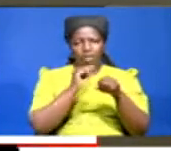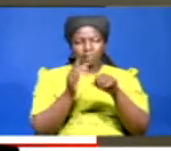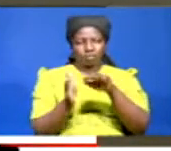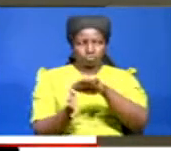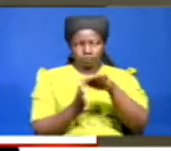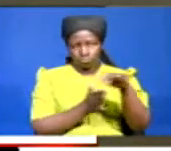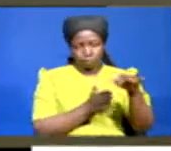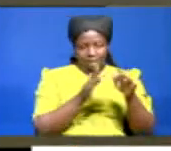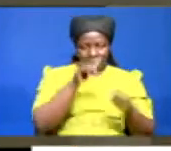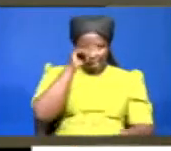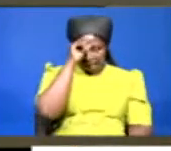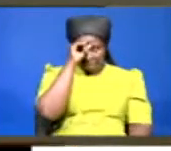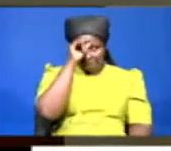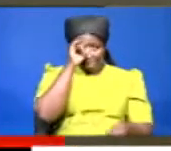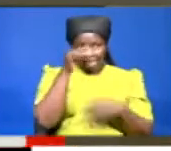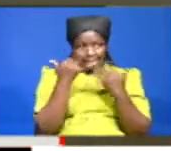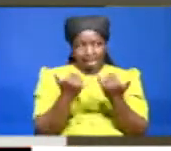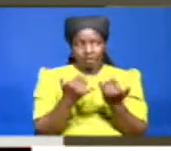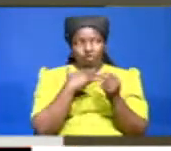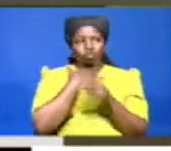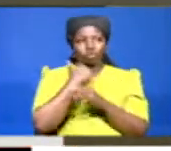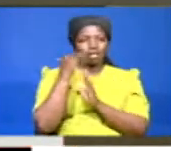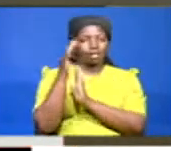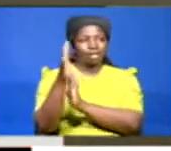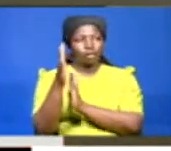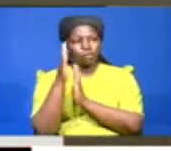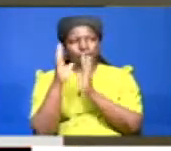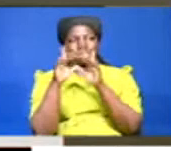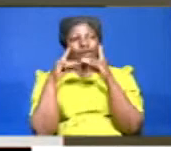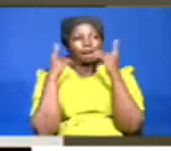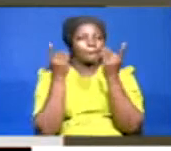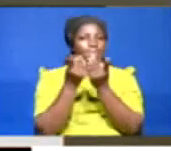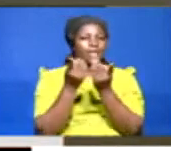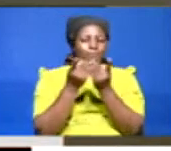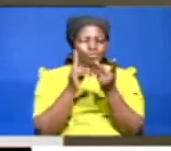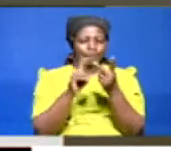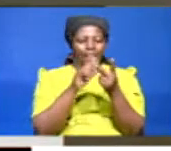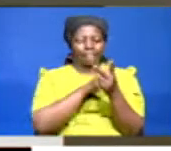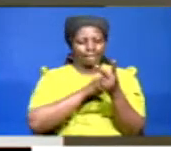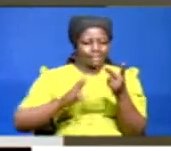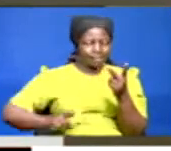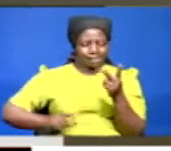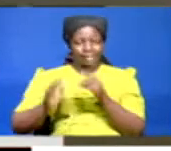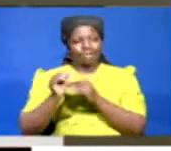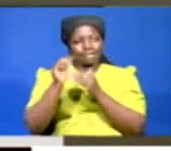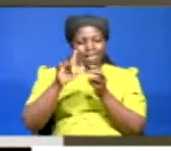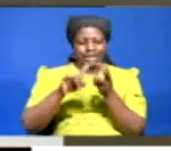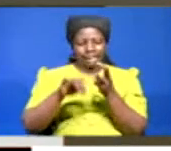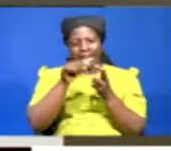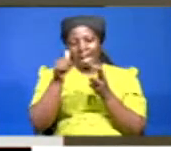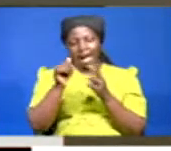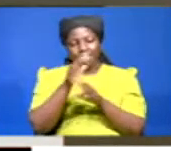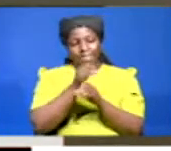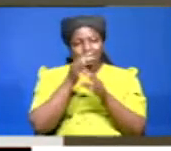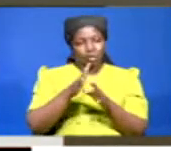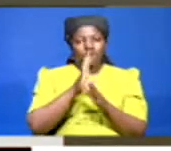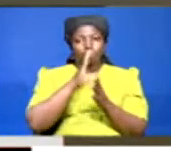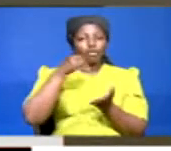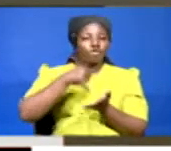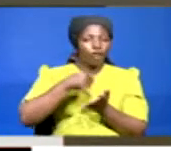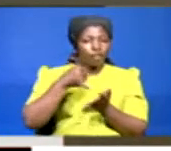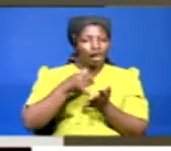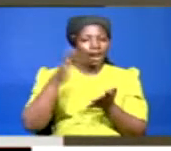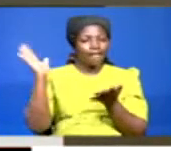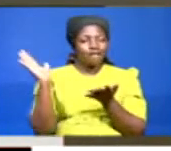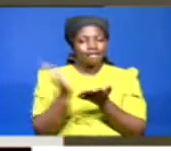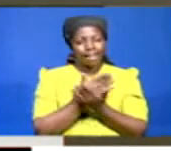The government now wants the security department, religious leaders and other stakeholders to be incorporated in the fight against the